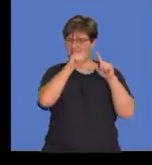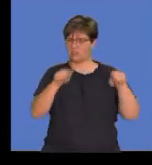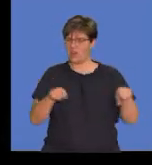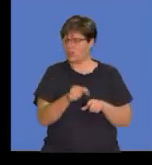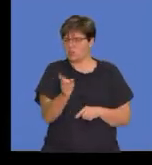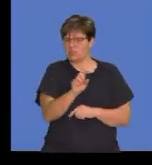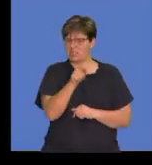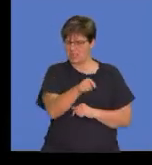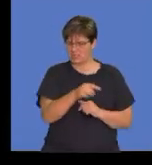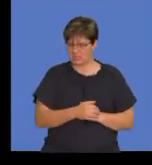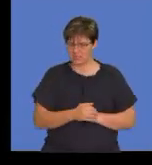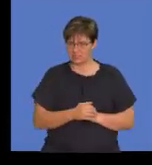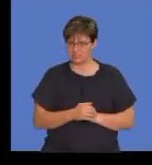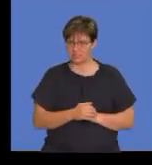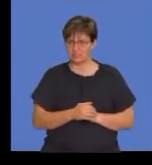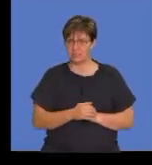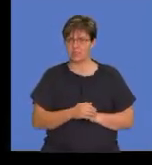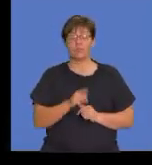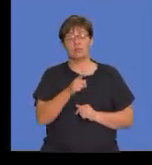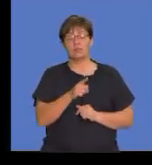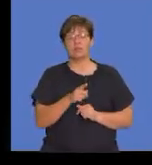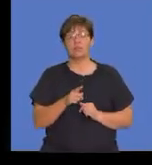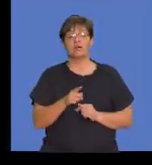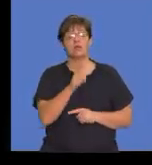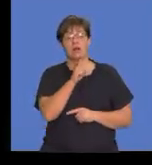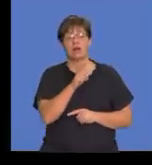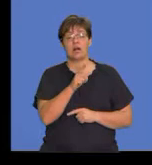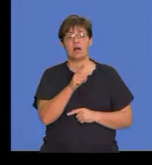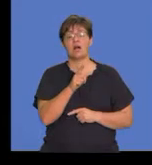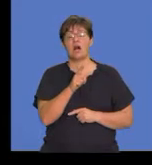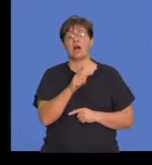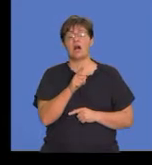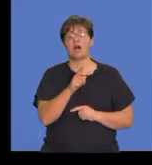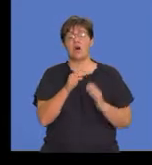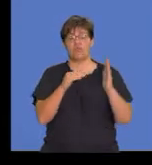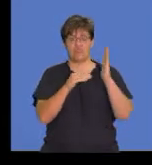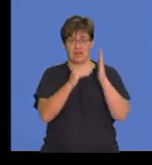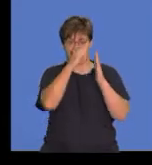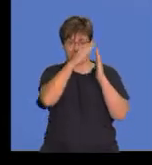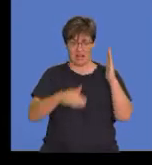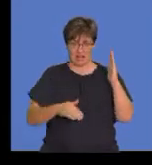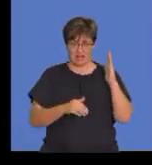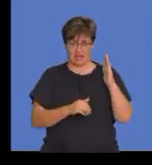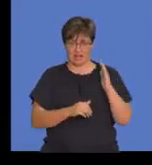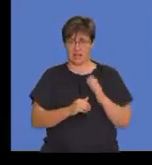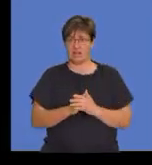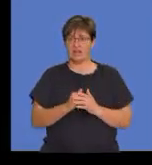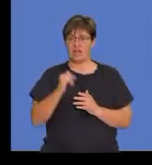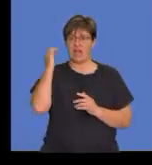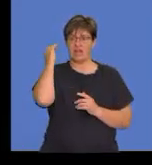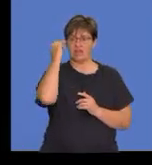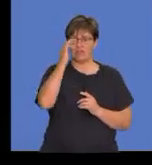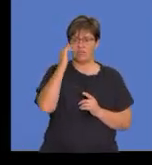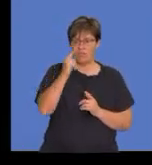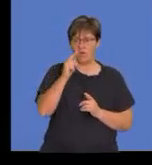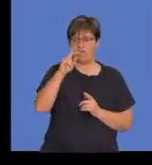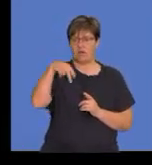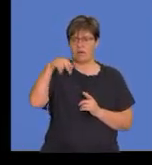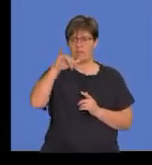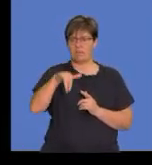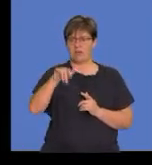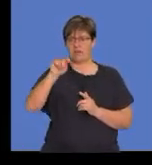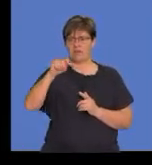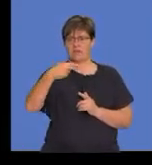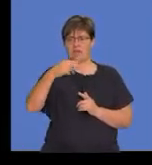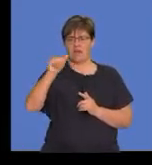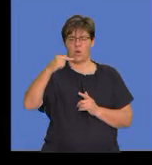triangles are. Now, our keywords here is right-angled triangle, the theorem of Pythagoras. I have what you call